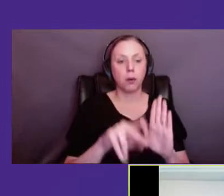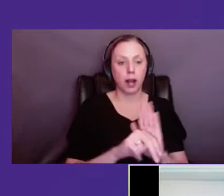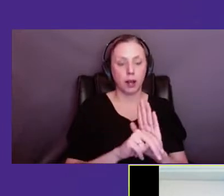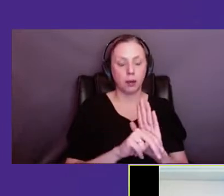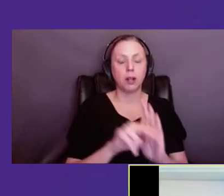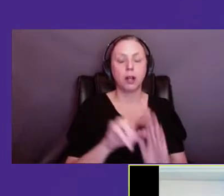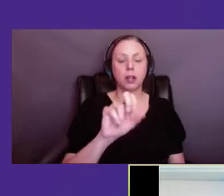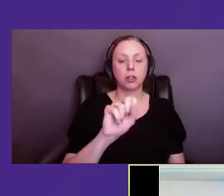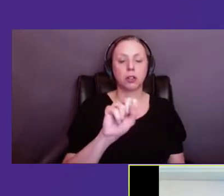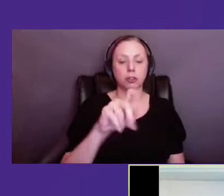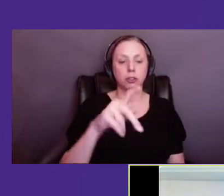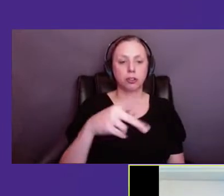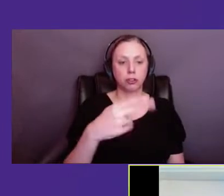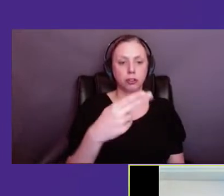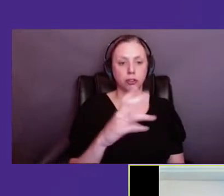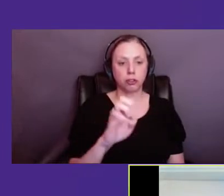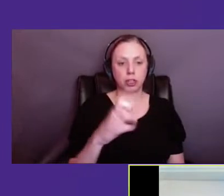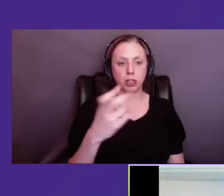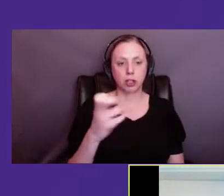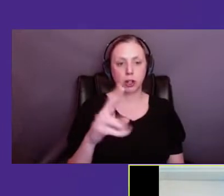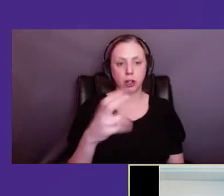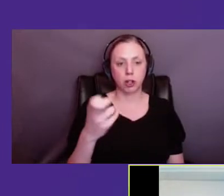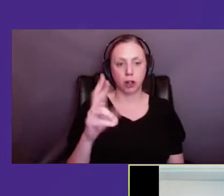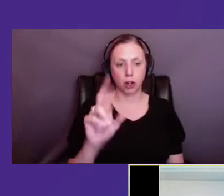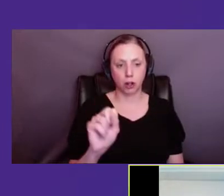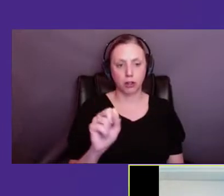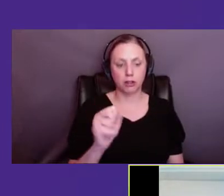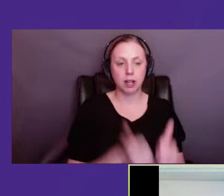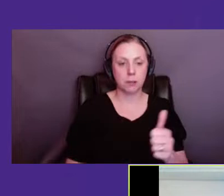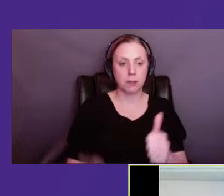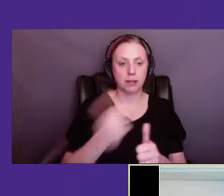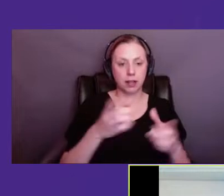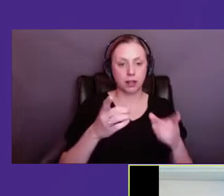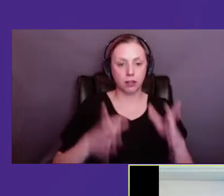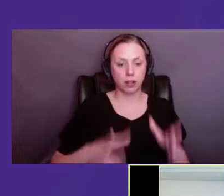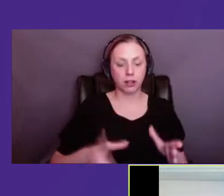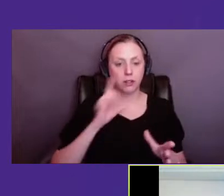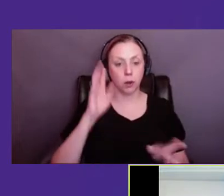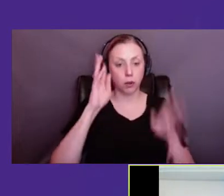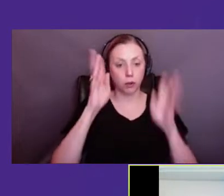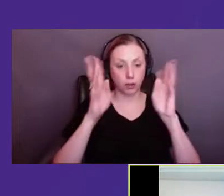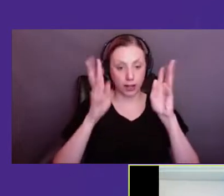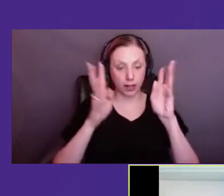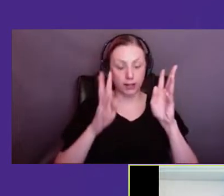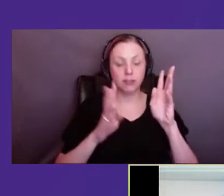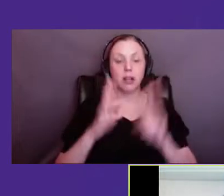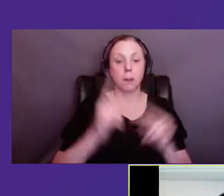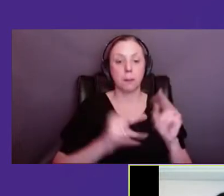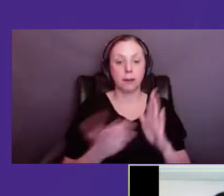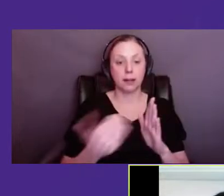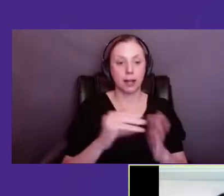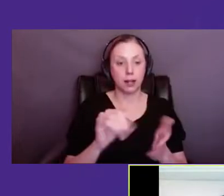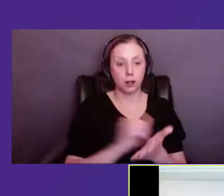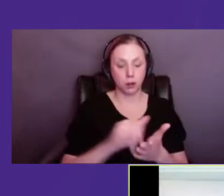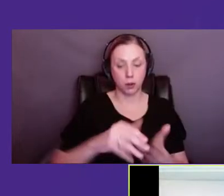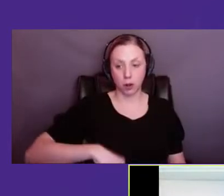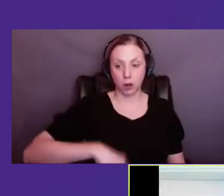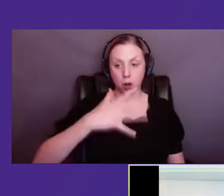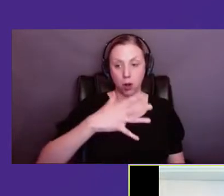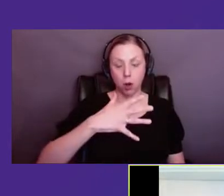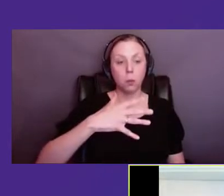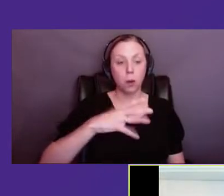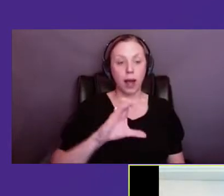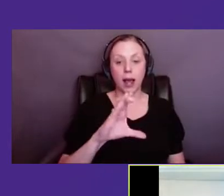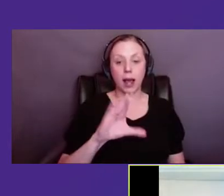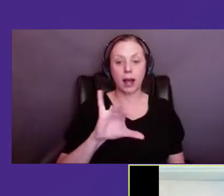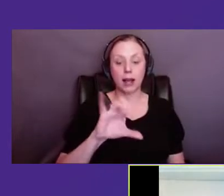pronouns. I am the executive director of Creatives Rebuild New York, and I am a white cisgender